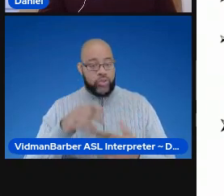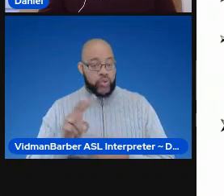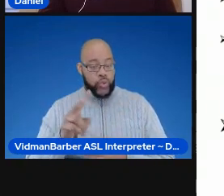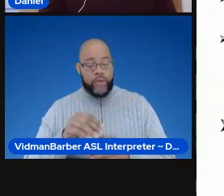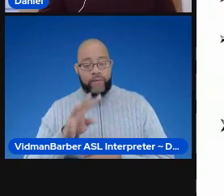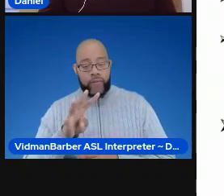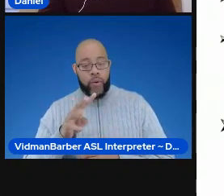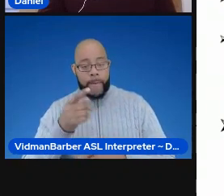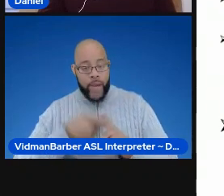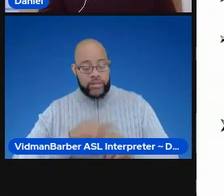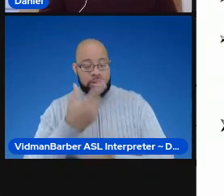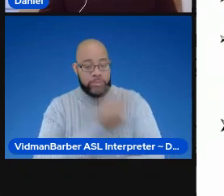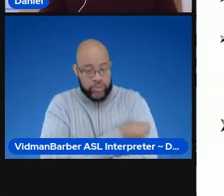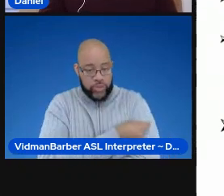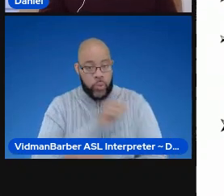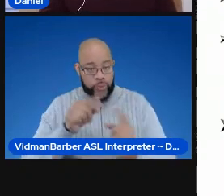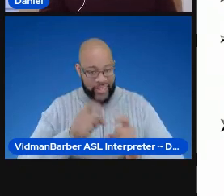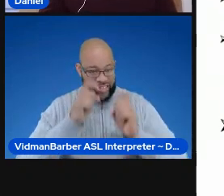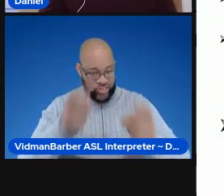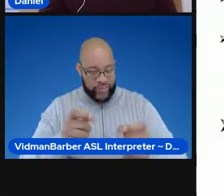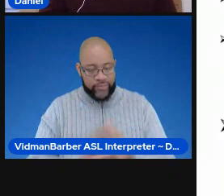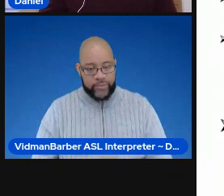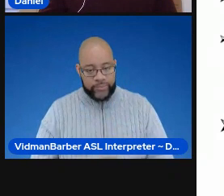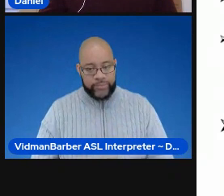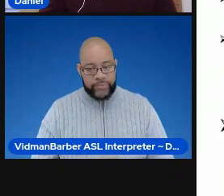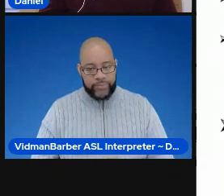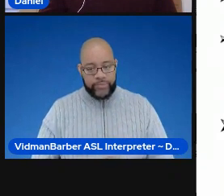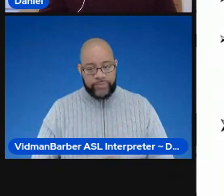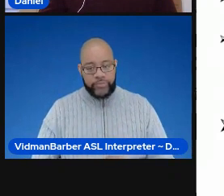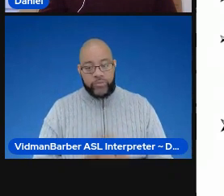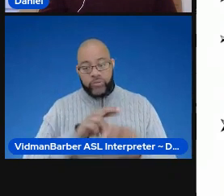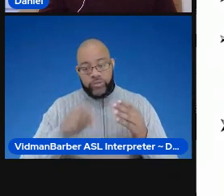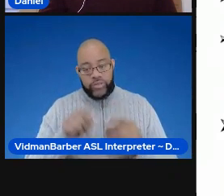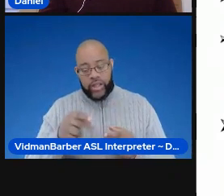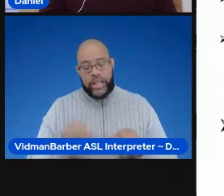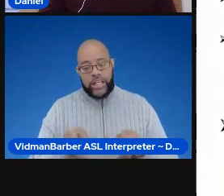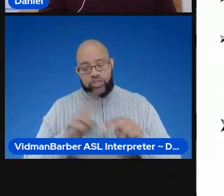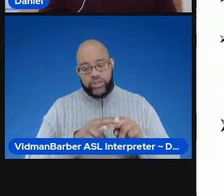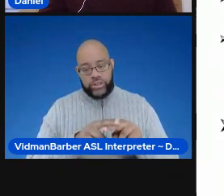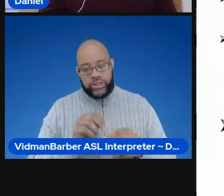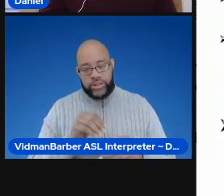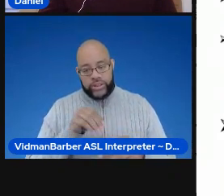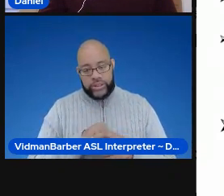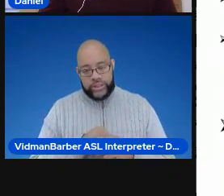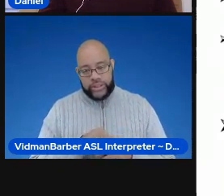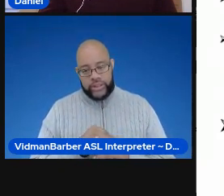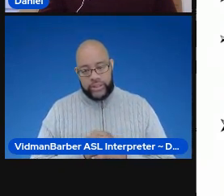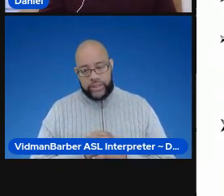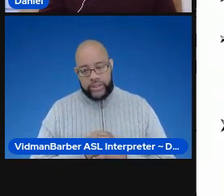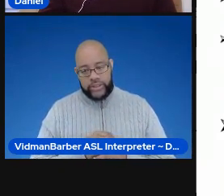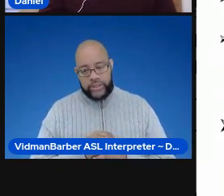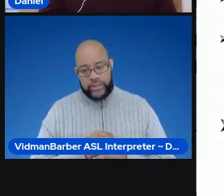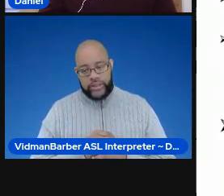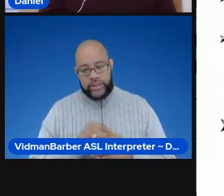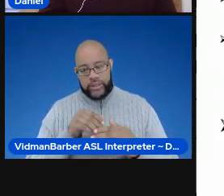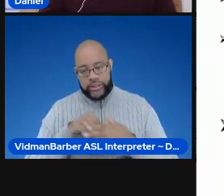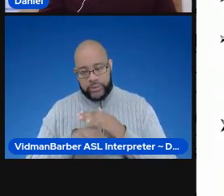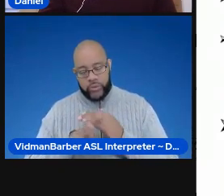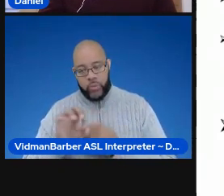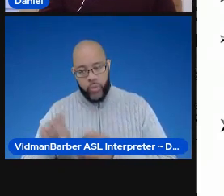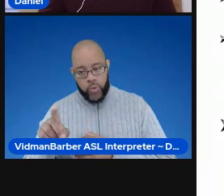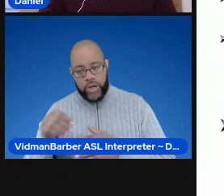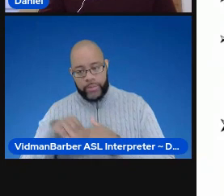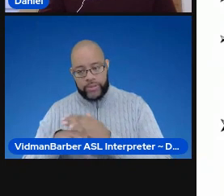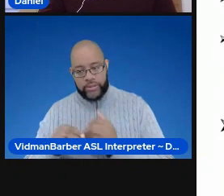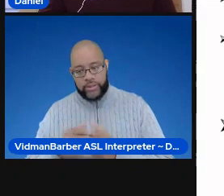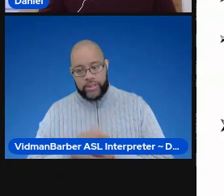age, is when this vaccine is given. And the consequence of that has been an increase in admissions, in ward admissions, and